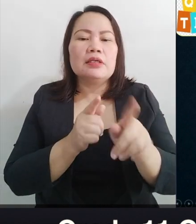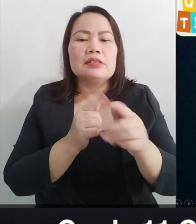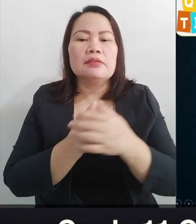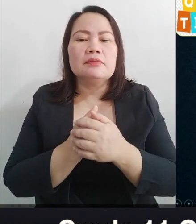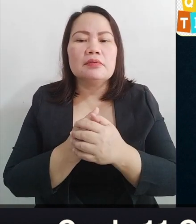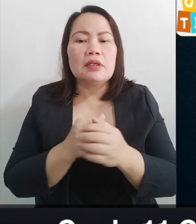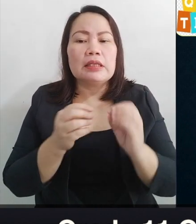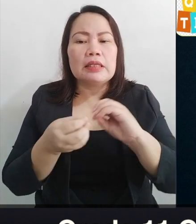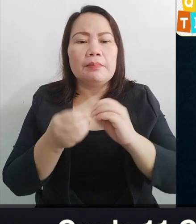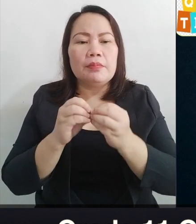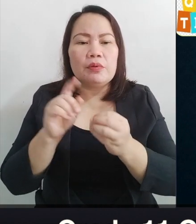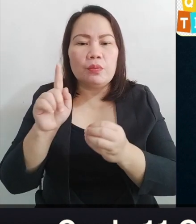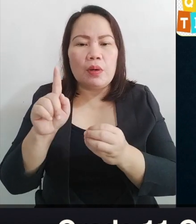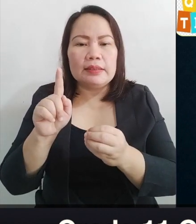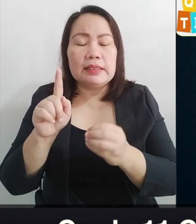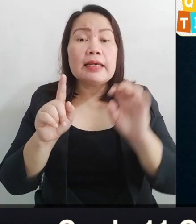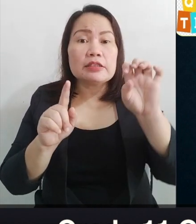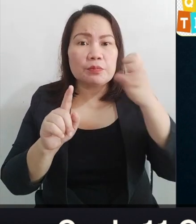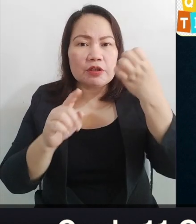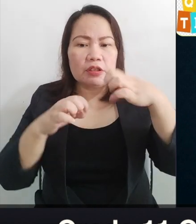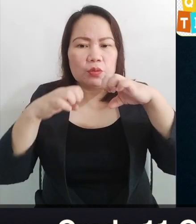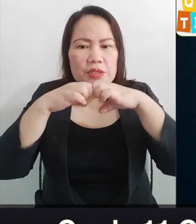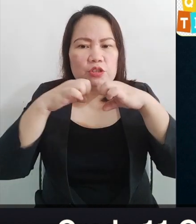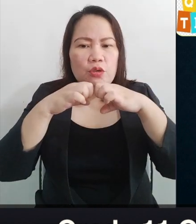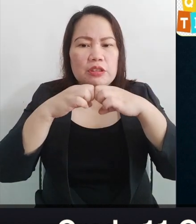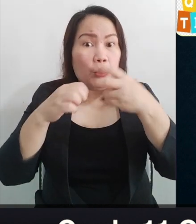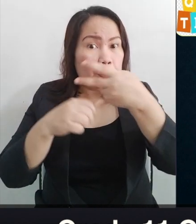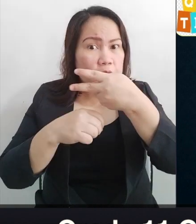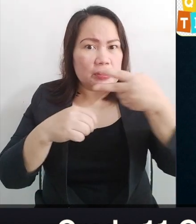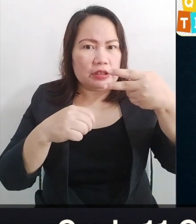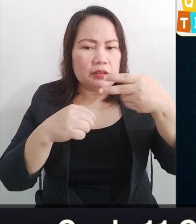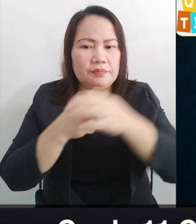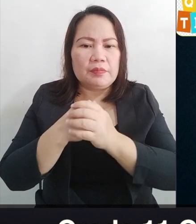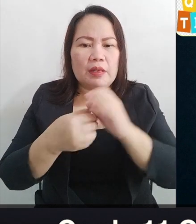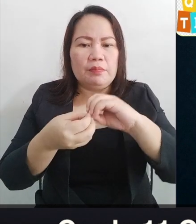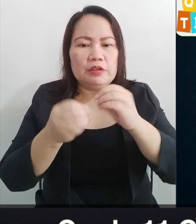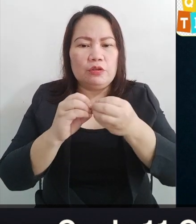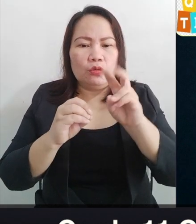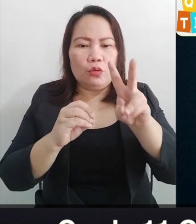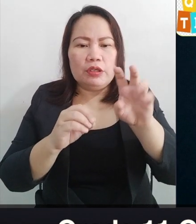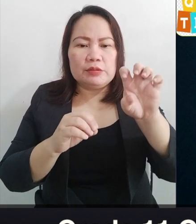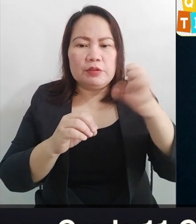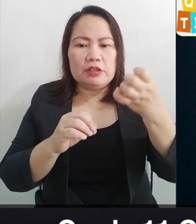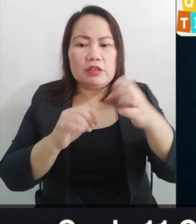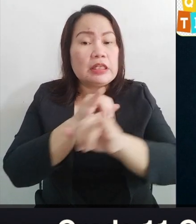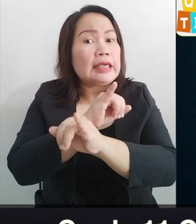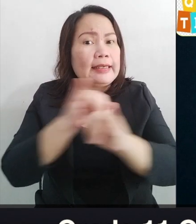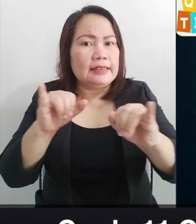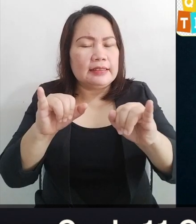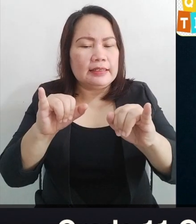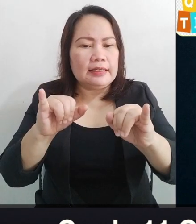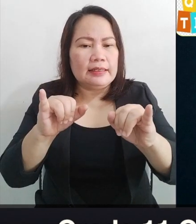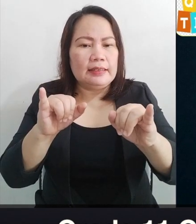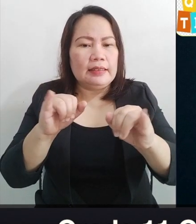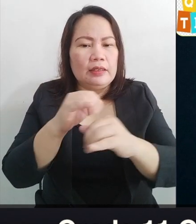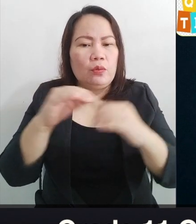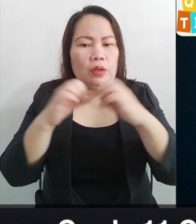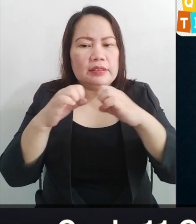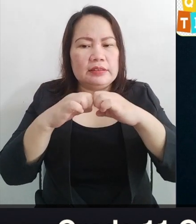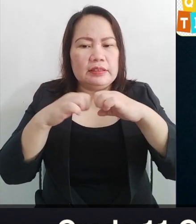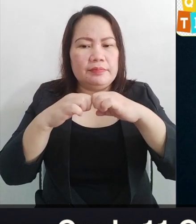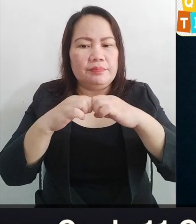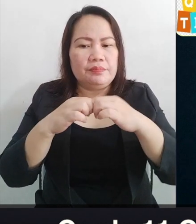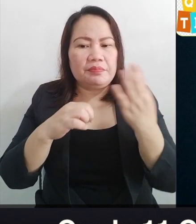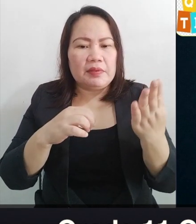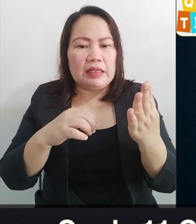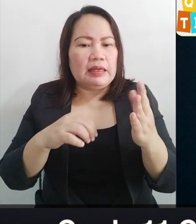your answers. So for number 1, that is exponential equation. For number 2, that is exponential